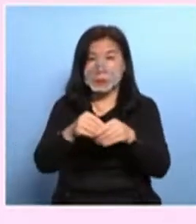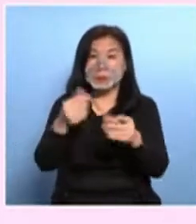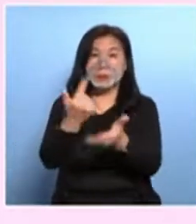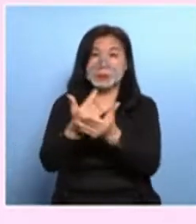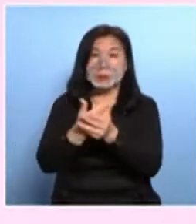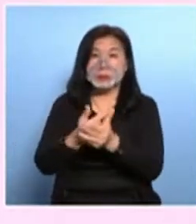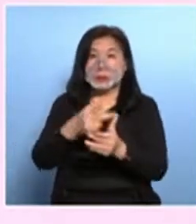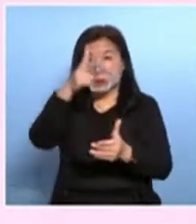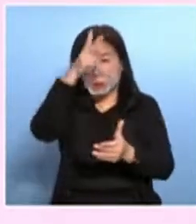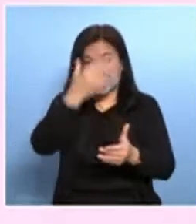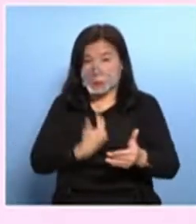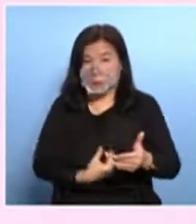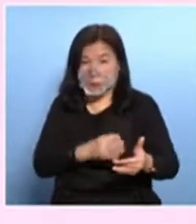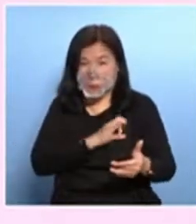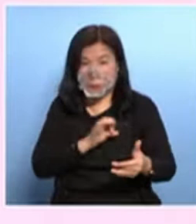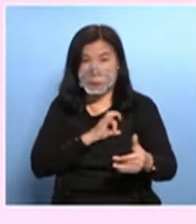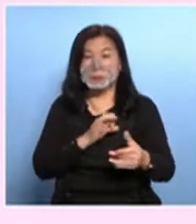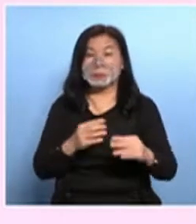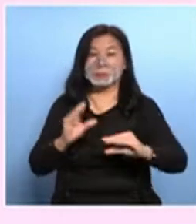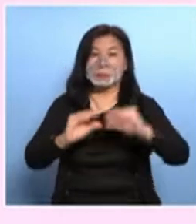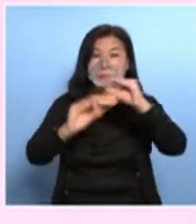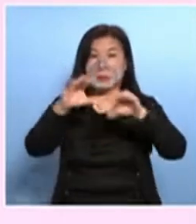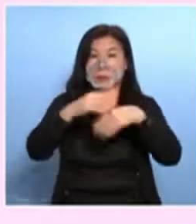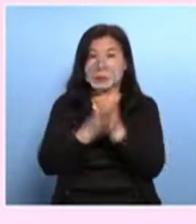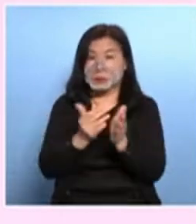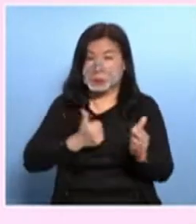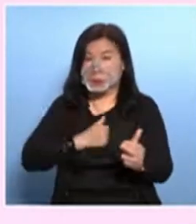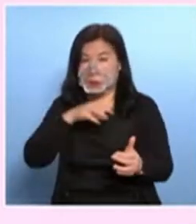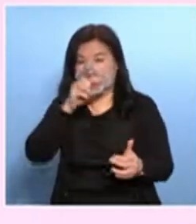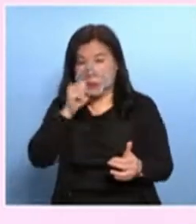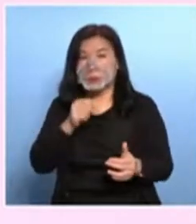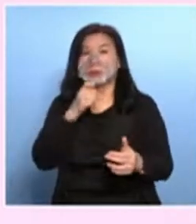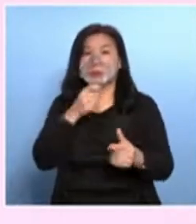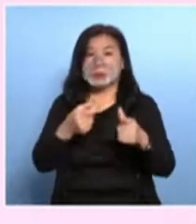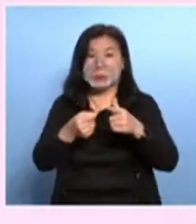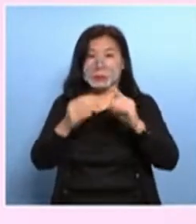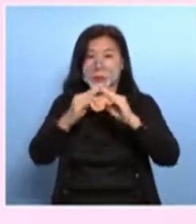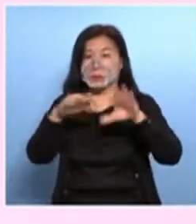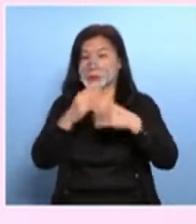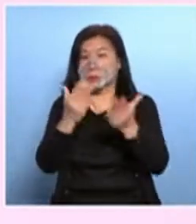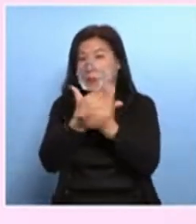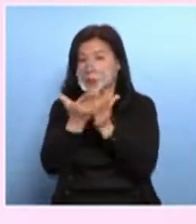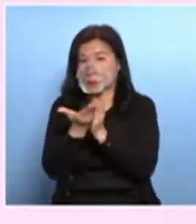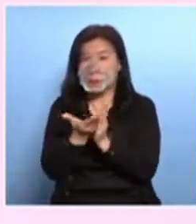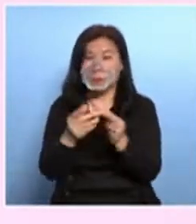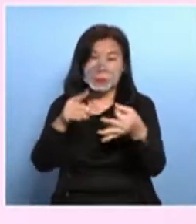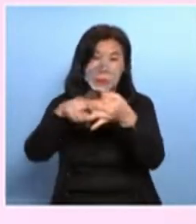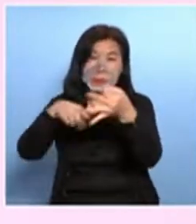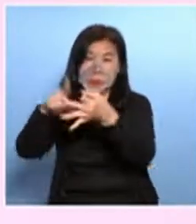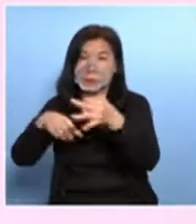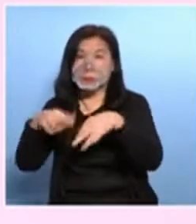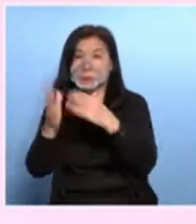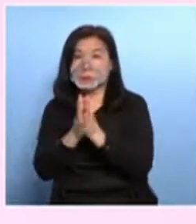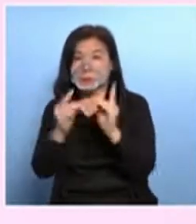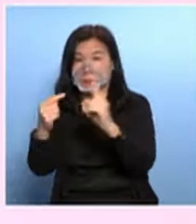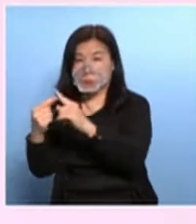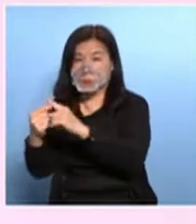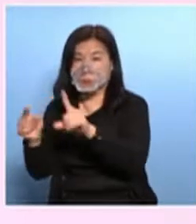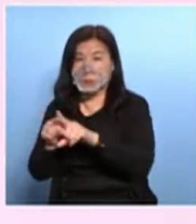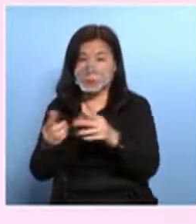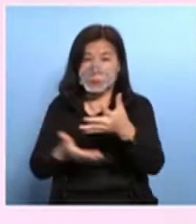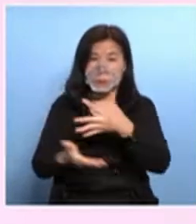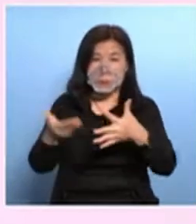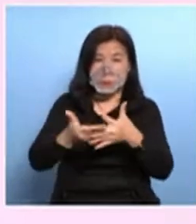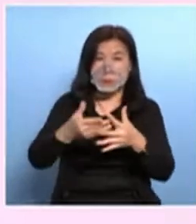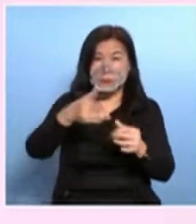stakeholders outside the government, including projects-related personnel of major public organizations, as well as those working for consultants and contractors